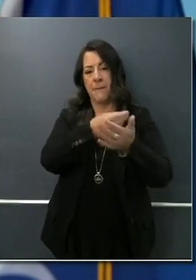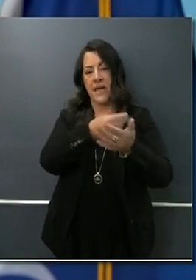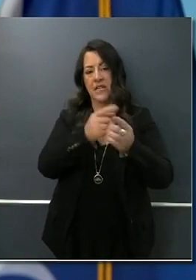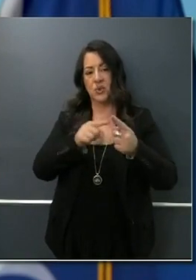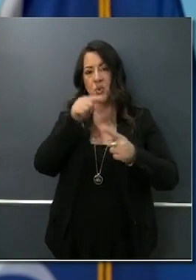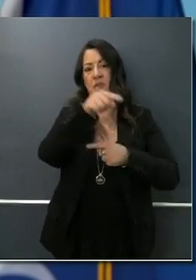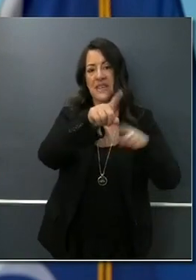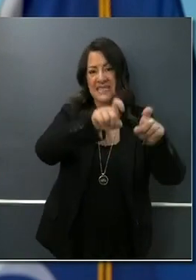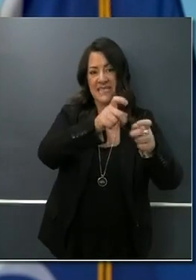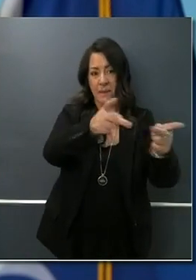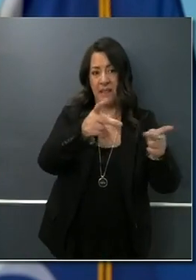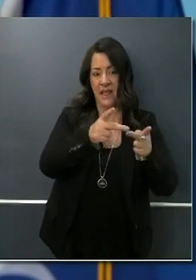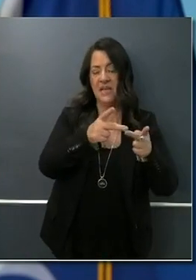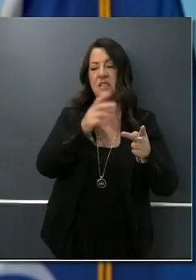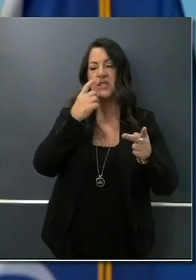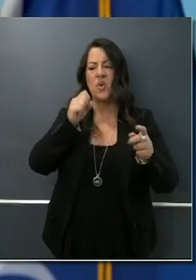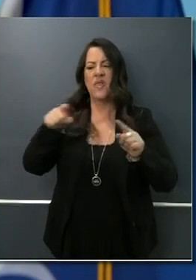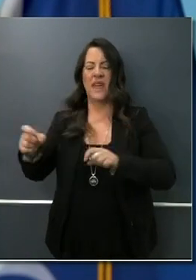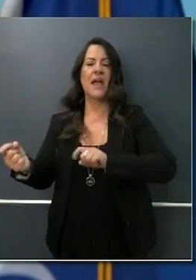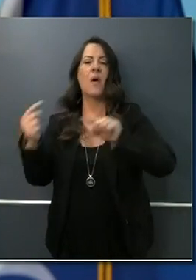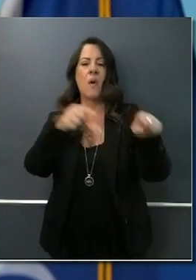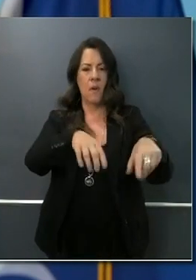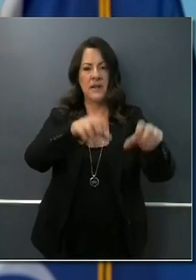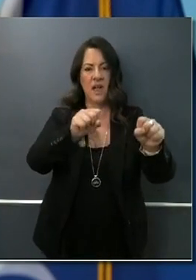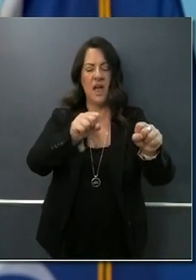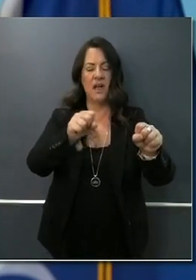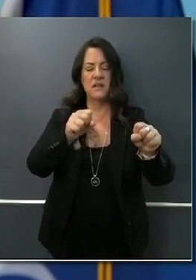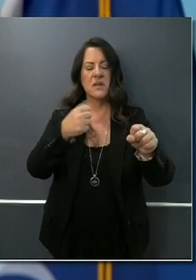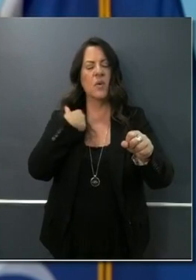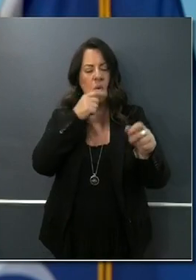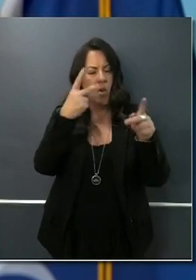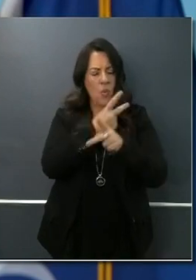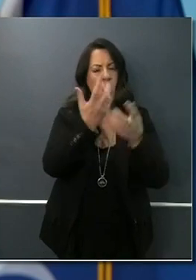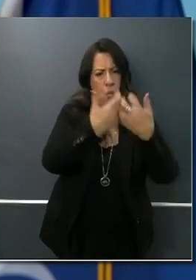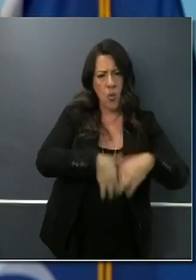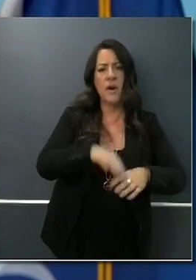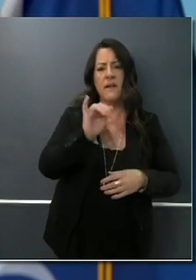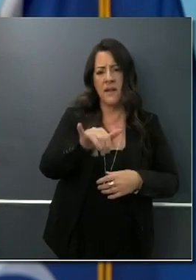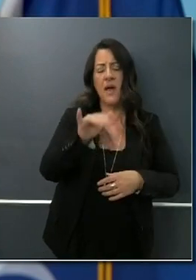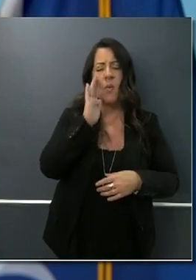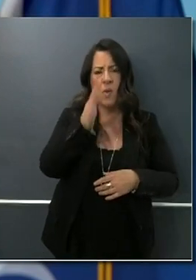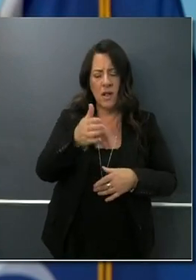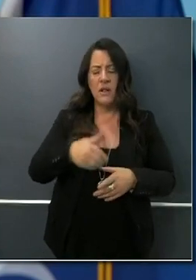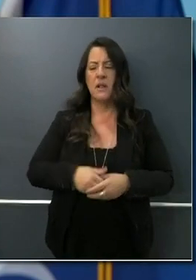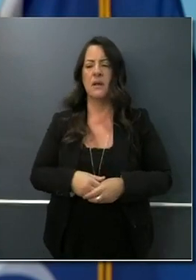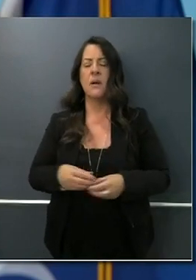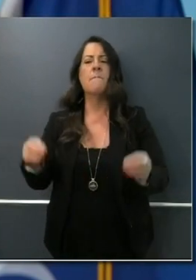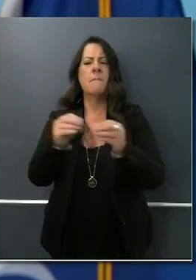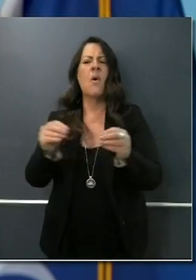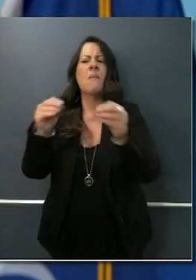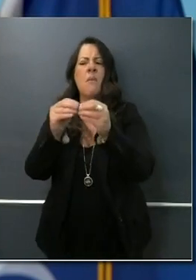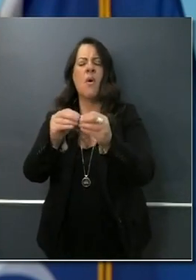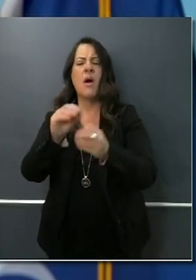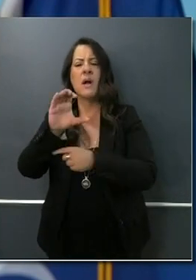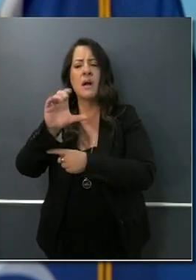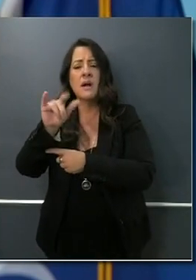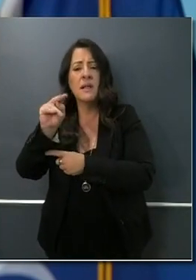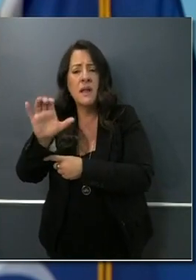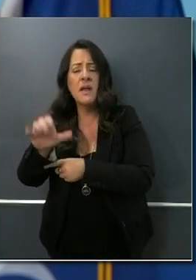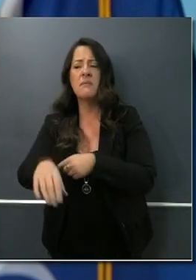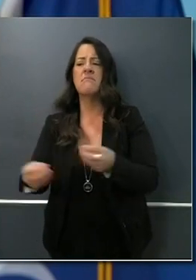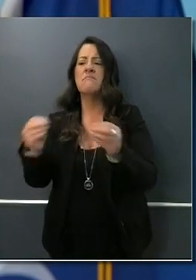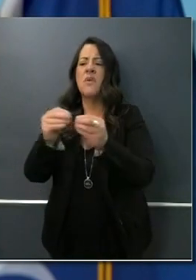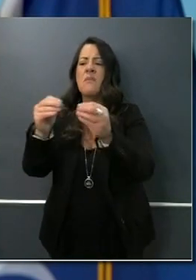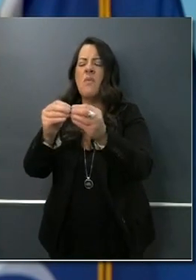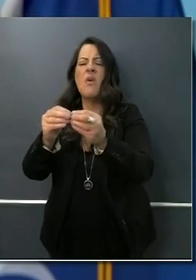see these questions more and more as individual clinics and individual settings that begin to do more testing begin to ask